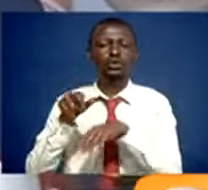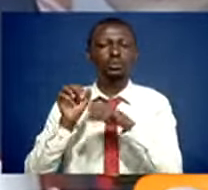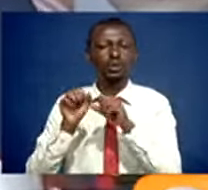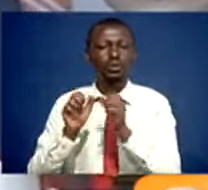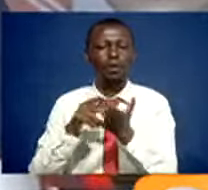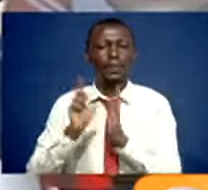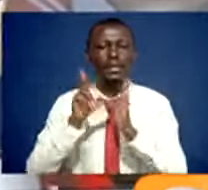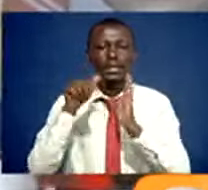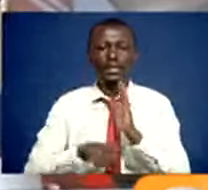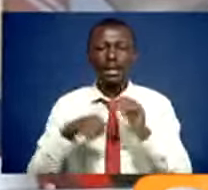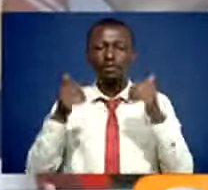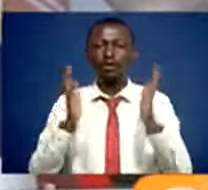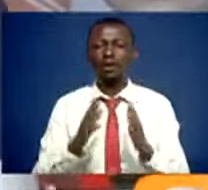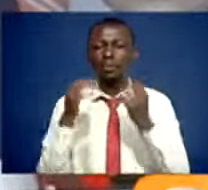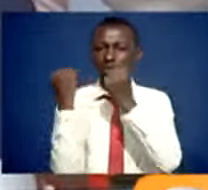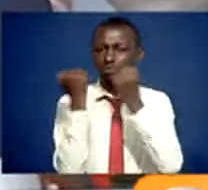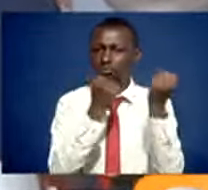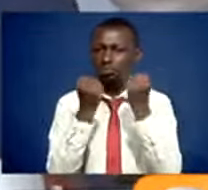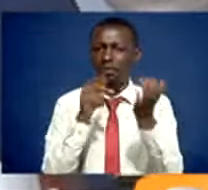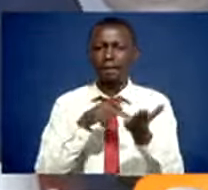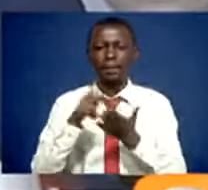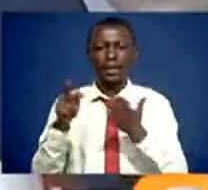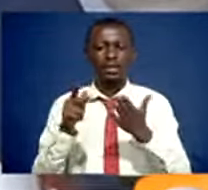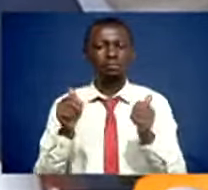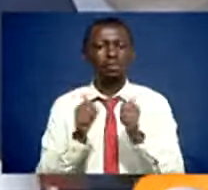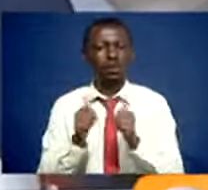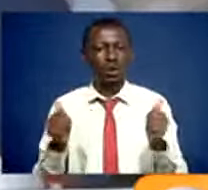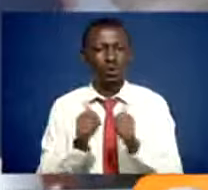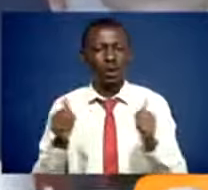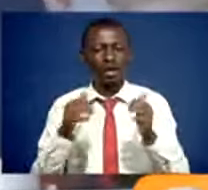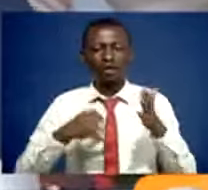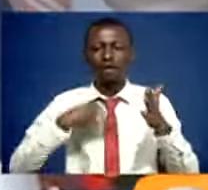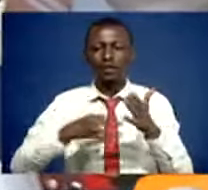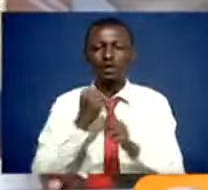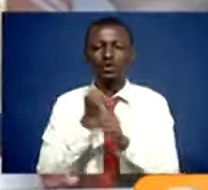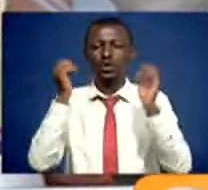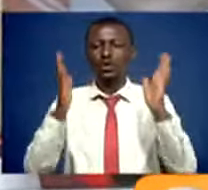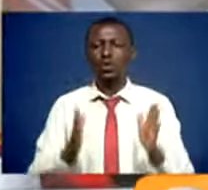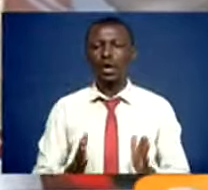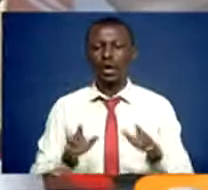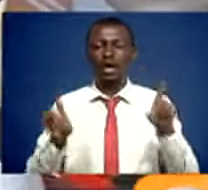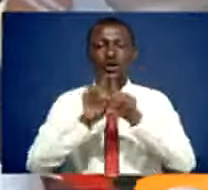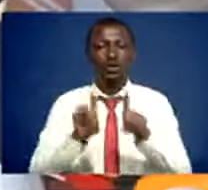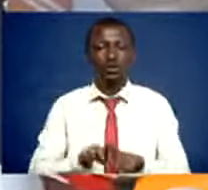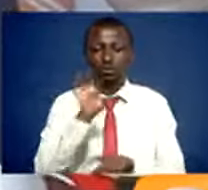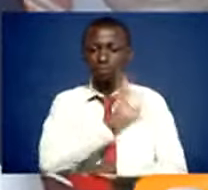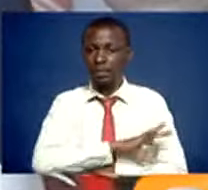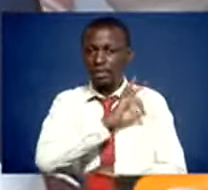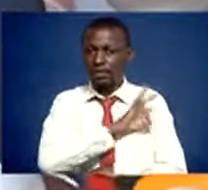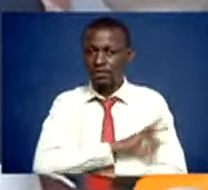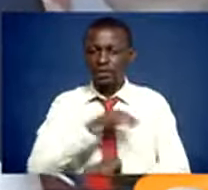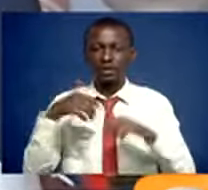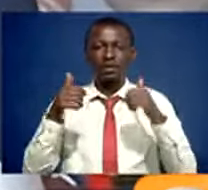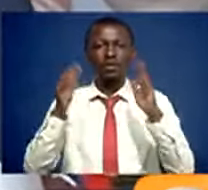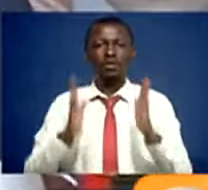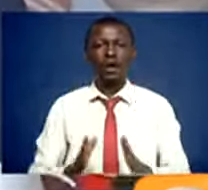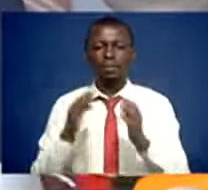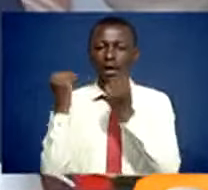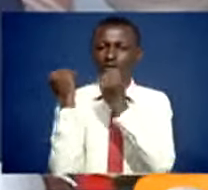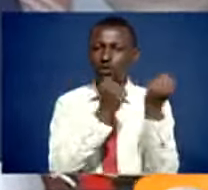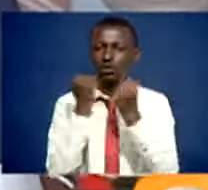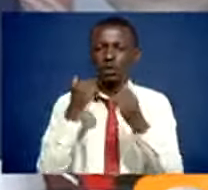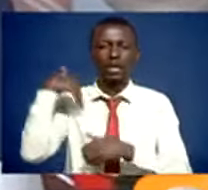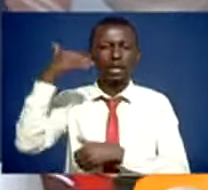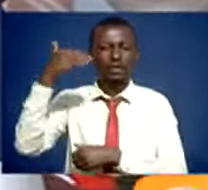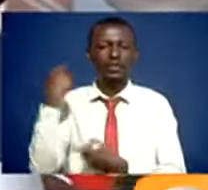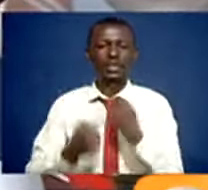farmers, timely wages for factory workers, and a bonus to sugarcane farmers every end of the